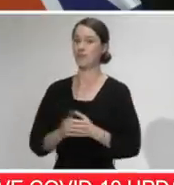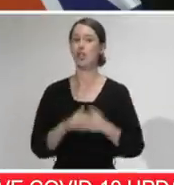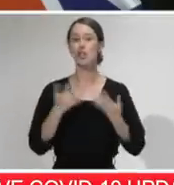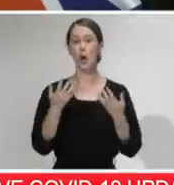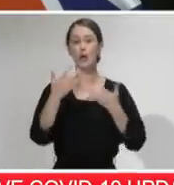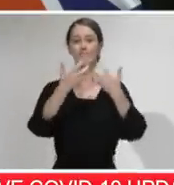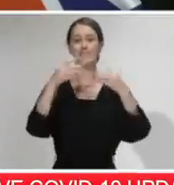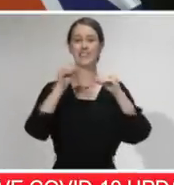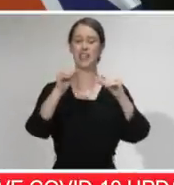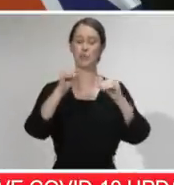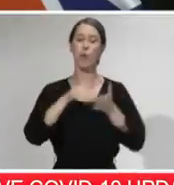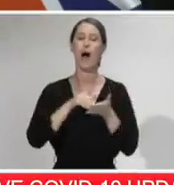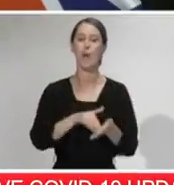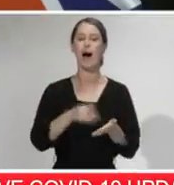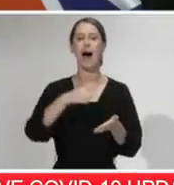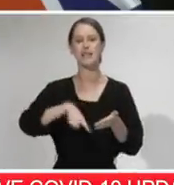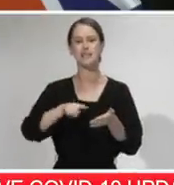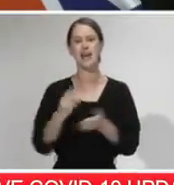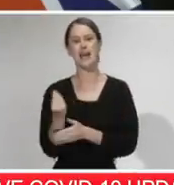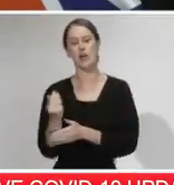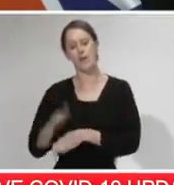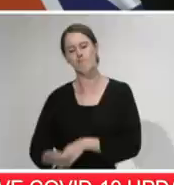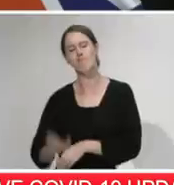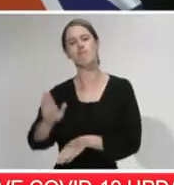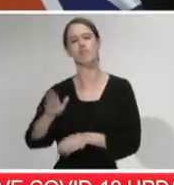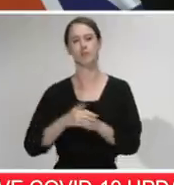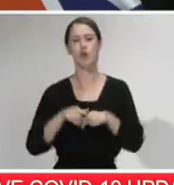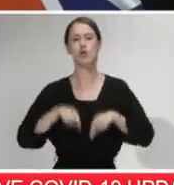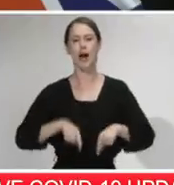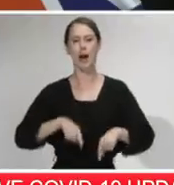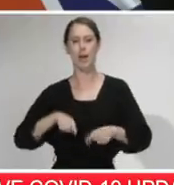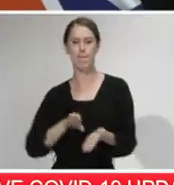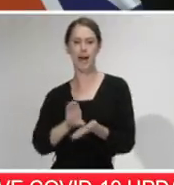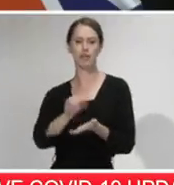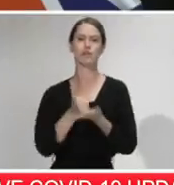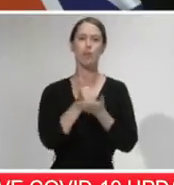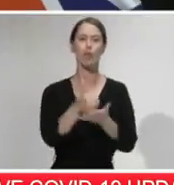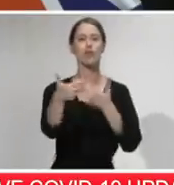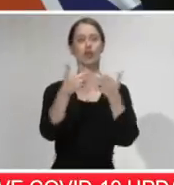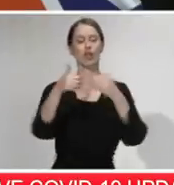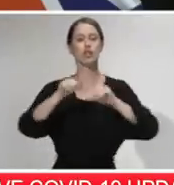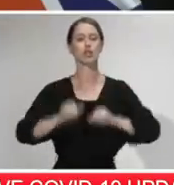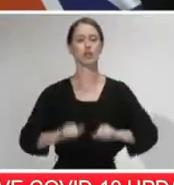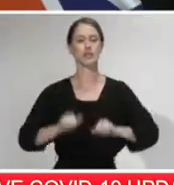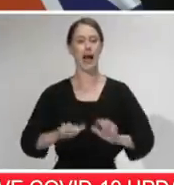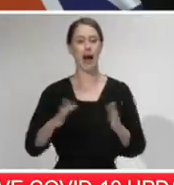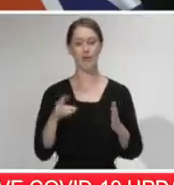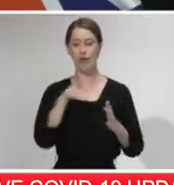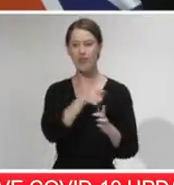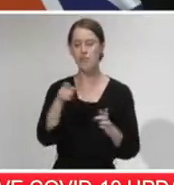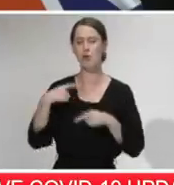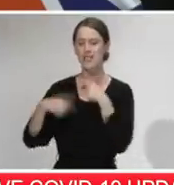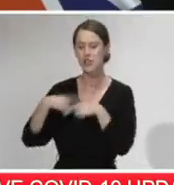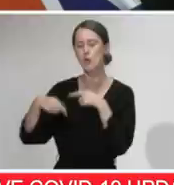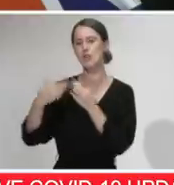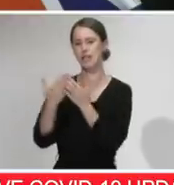be key to our economic recovery. Today I can confirm an immediate package of support for our tertiary students to continue and stay in